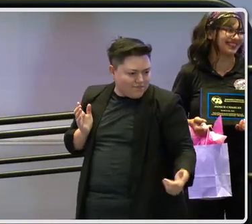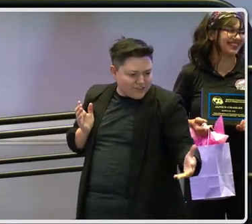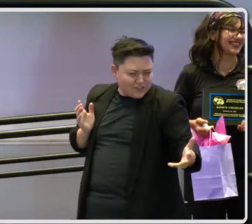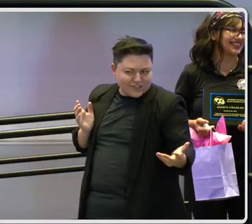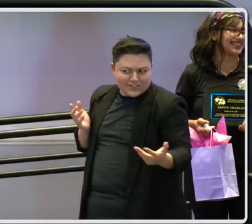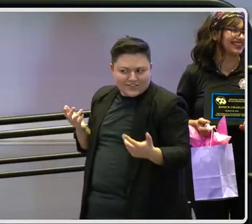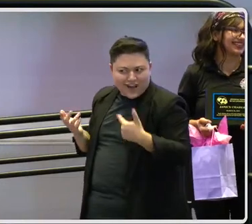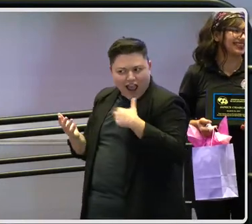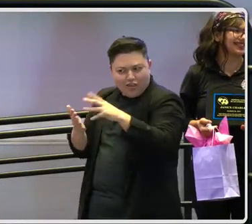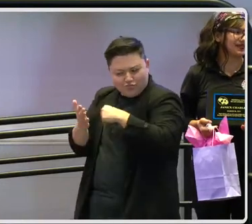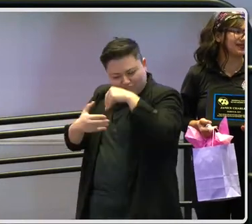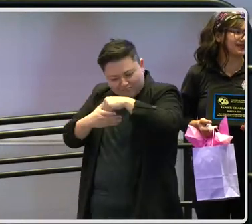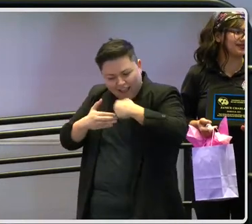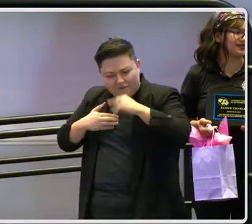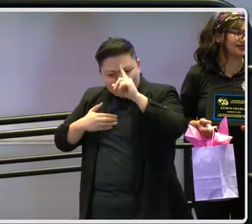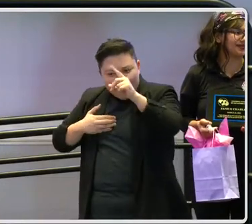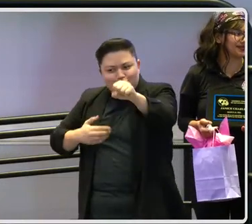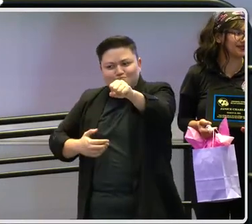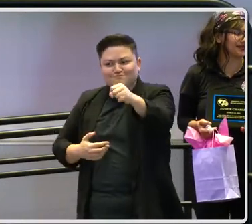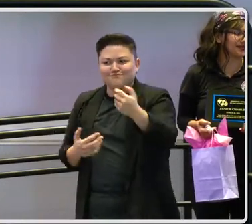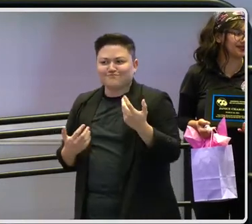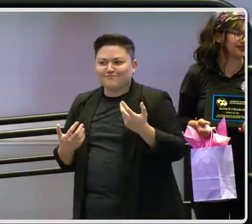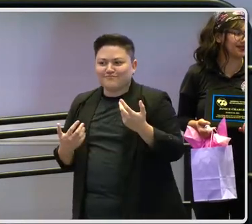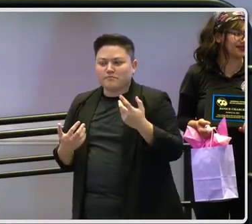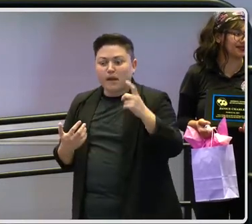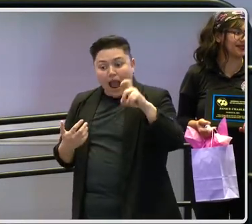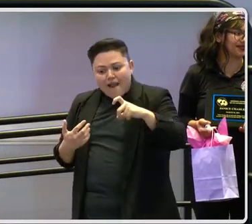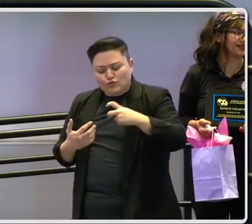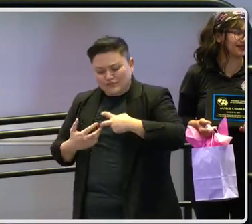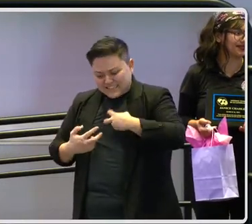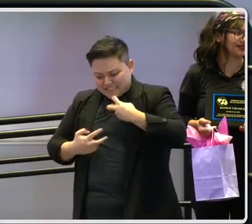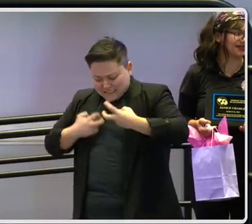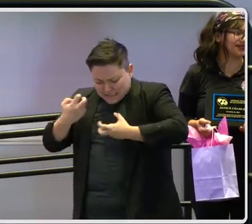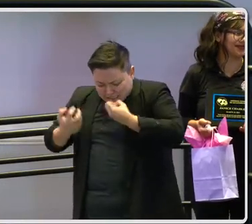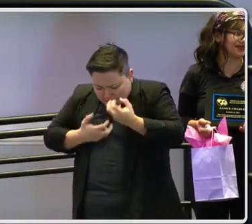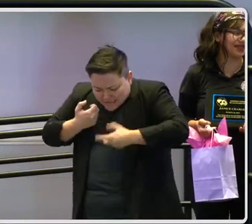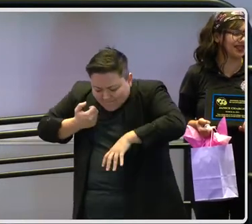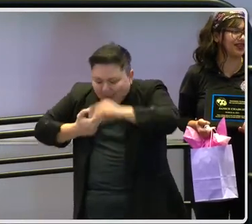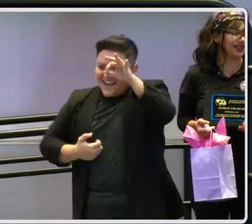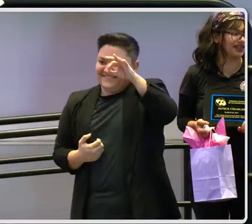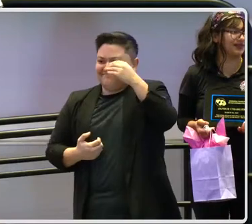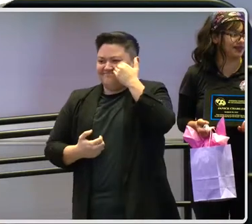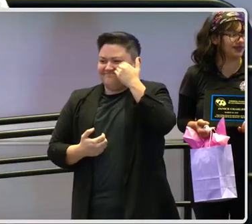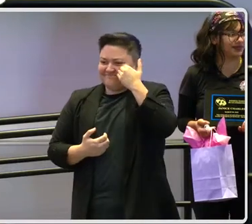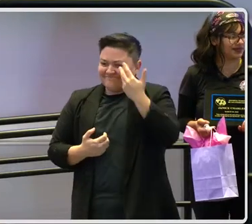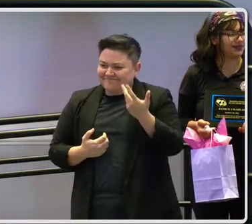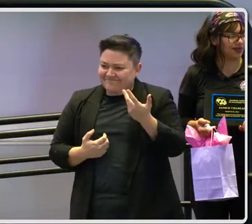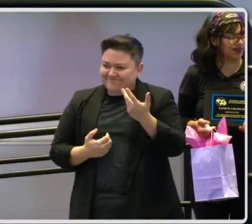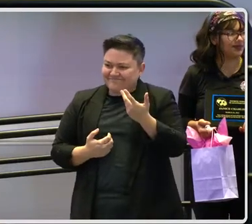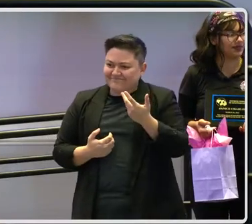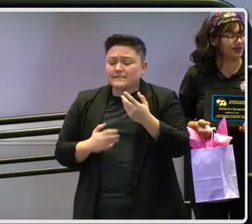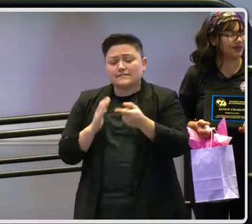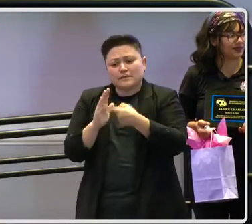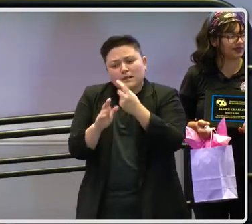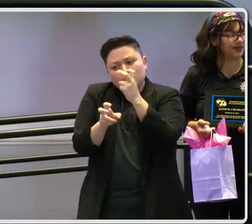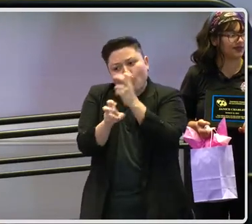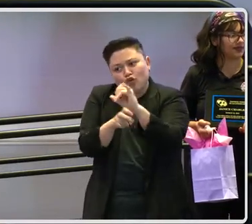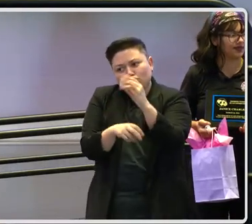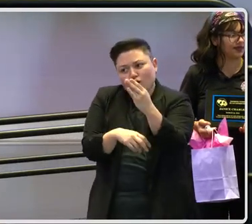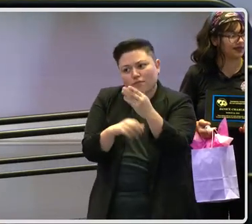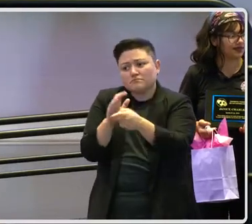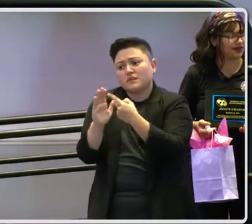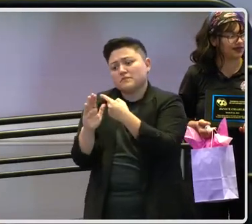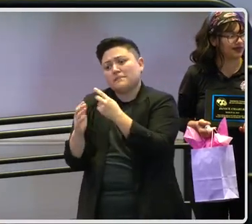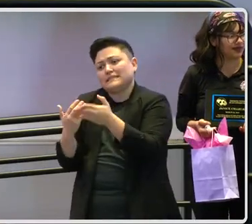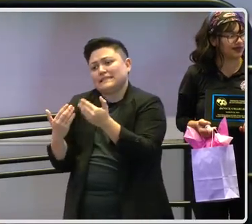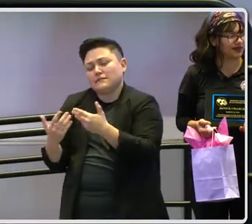learned that there's some smartness somewhere in here. I just have to keep digging to get it. You know what I'm saying? Sometimes it's a hard job, and sometimes it's